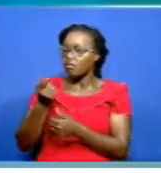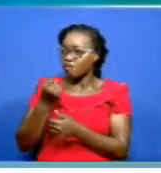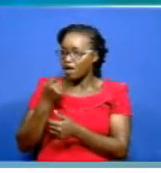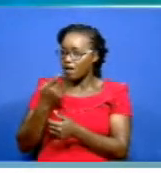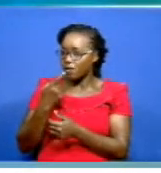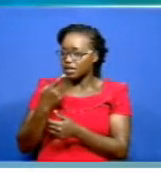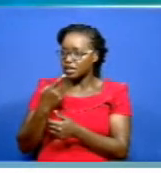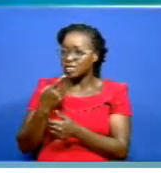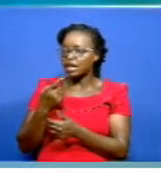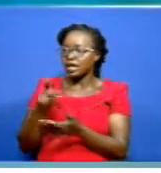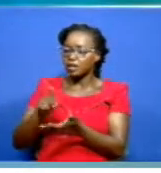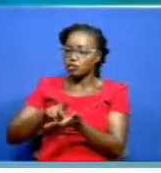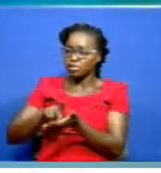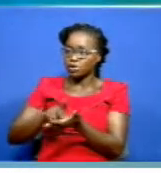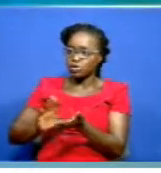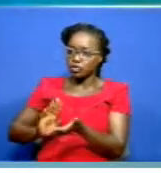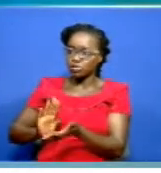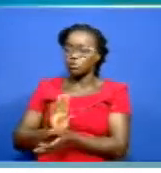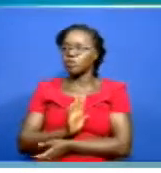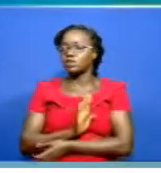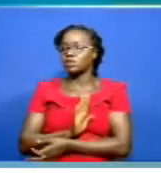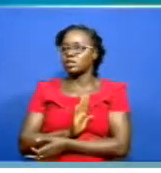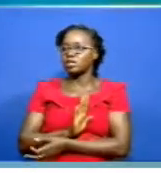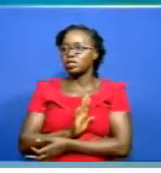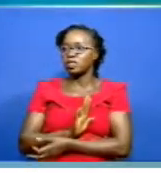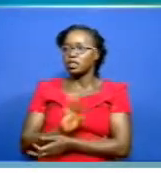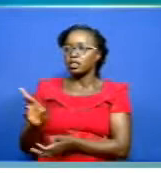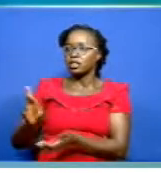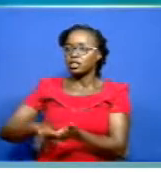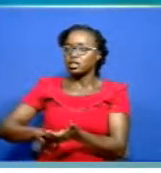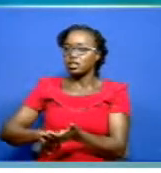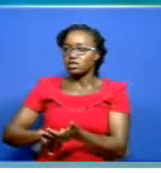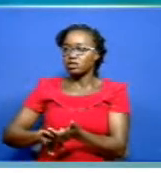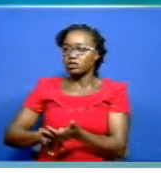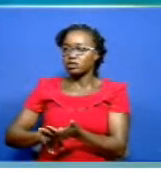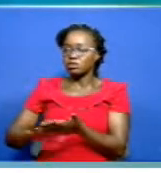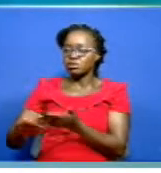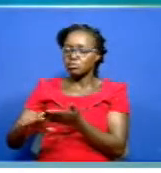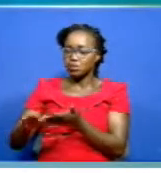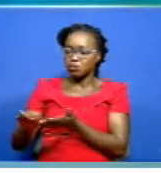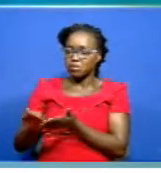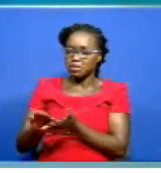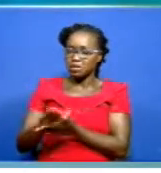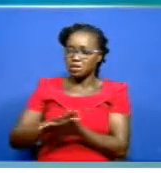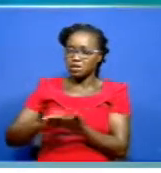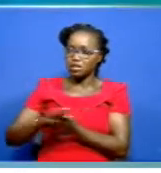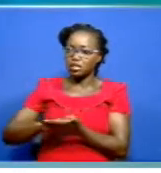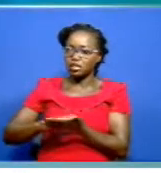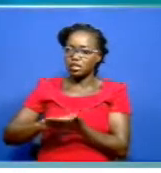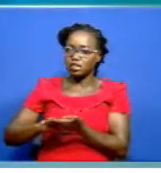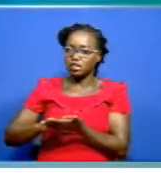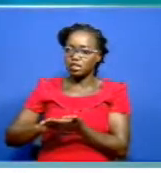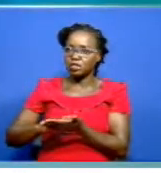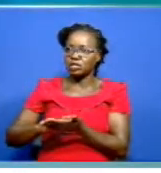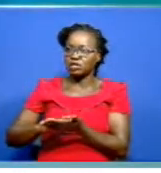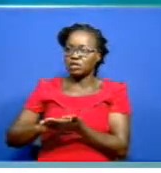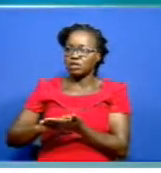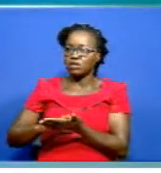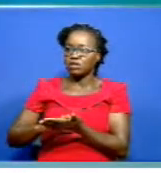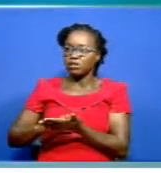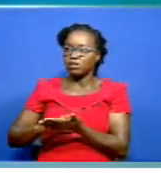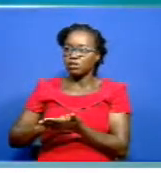this vaccine. And the registration is not based on a haphazard kind